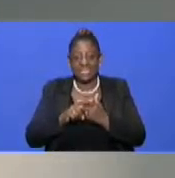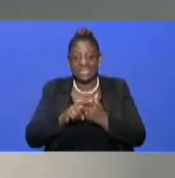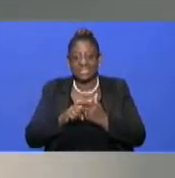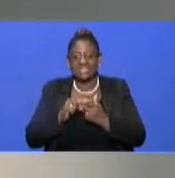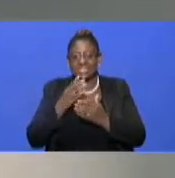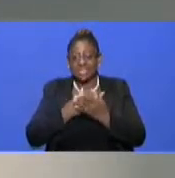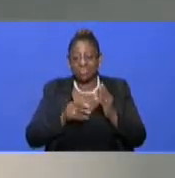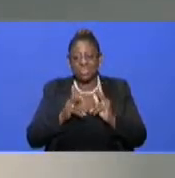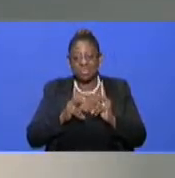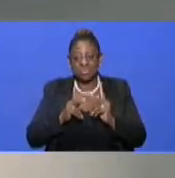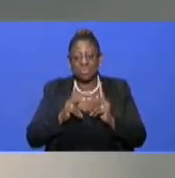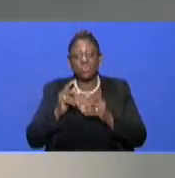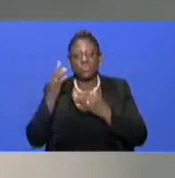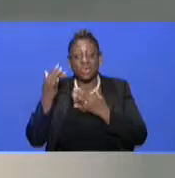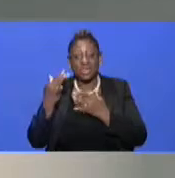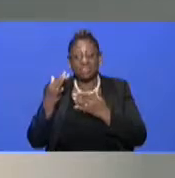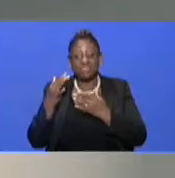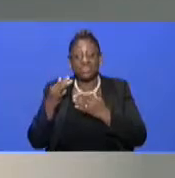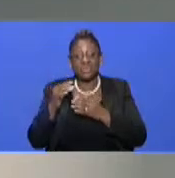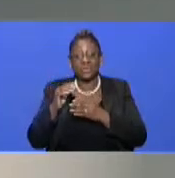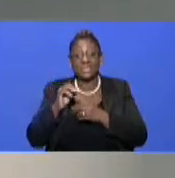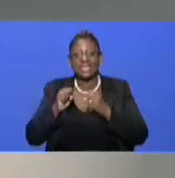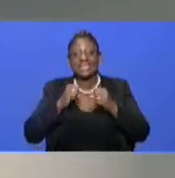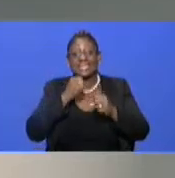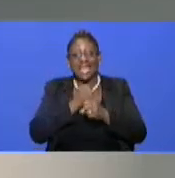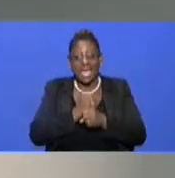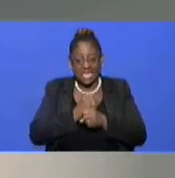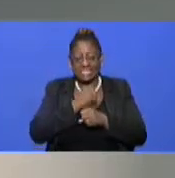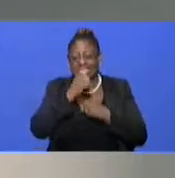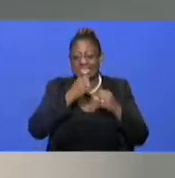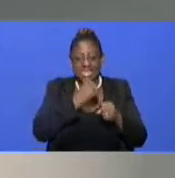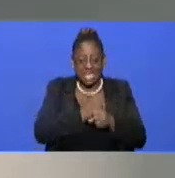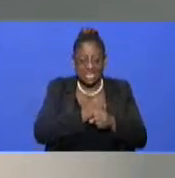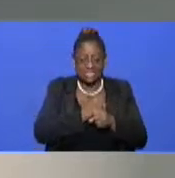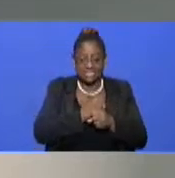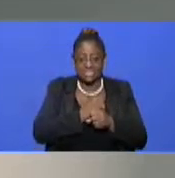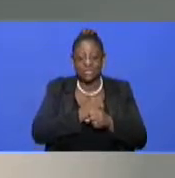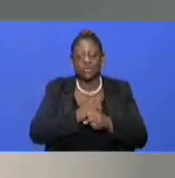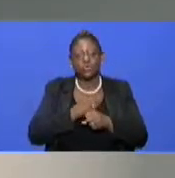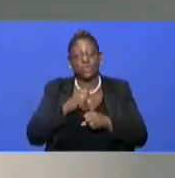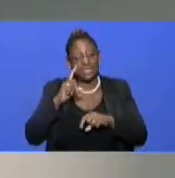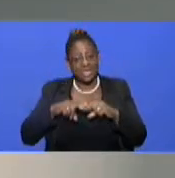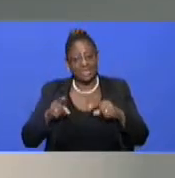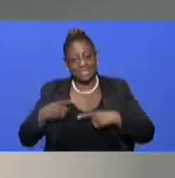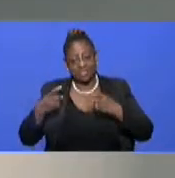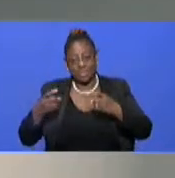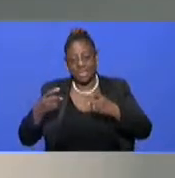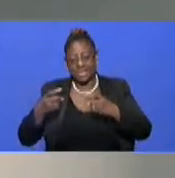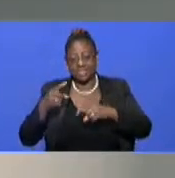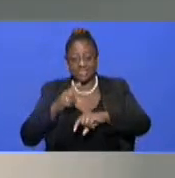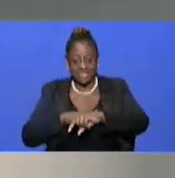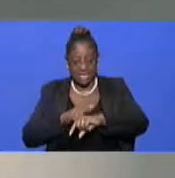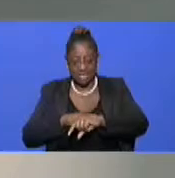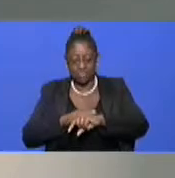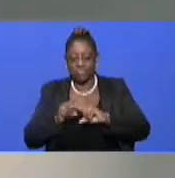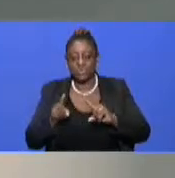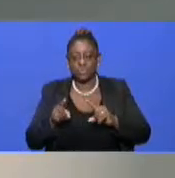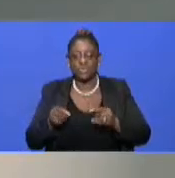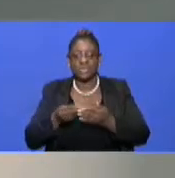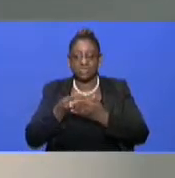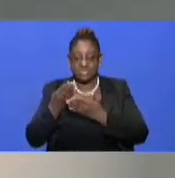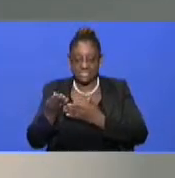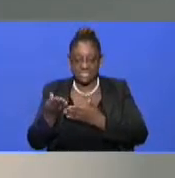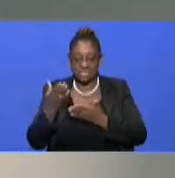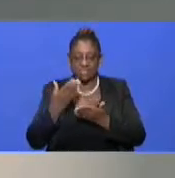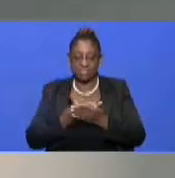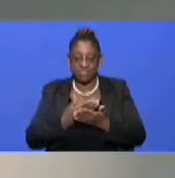for decades. But while we can't give them the years back that they've waited for, we can assure that the wait will be over in terms of them receiving